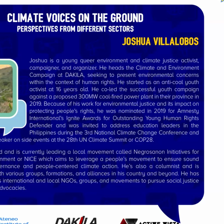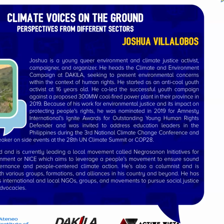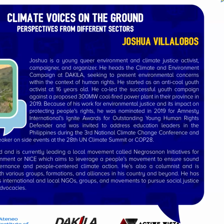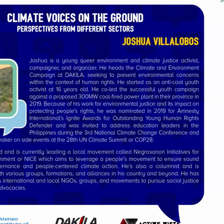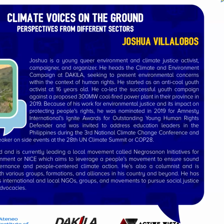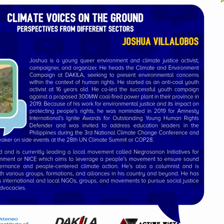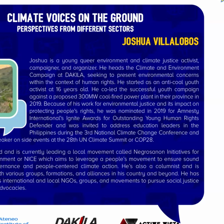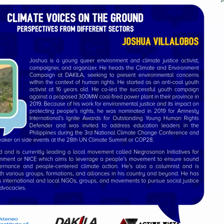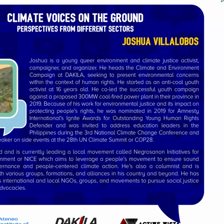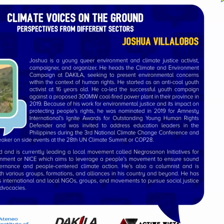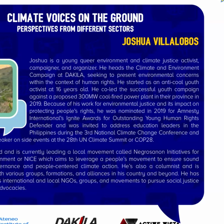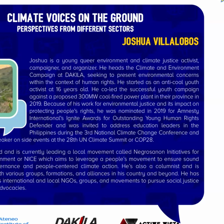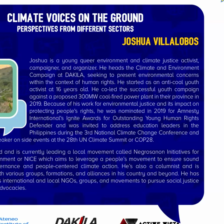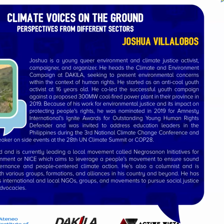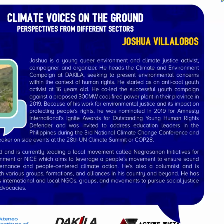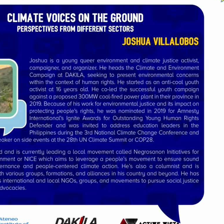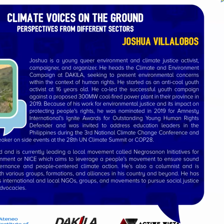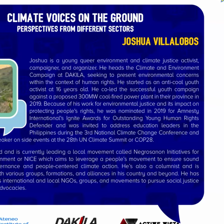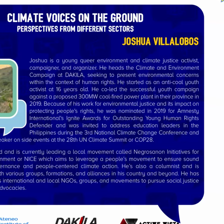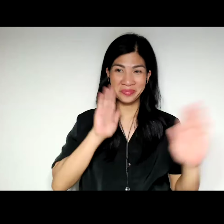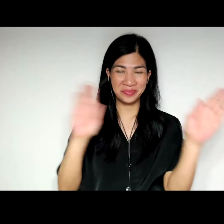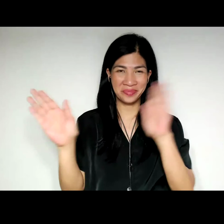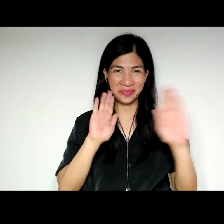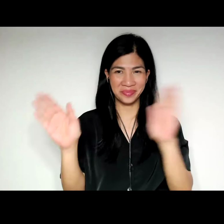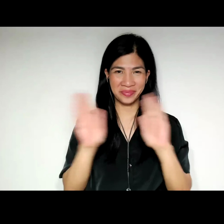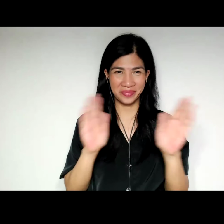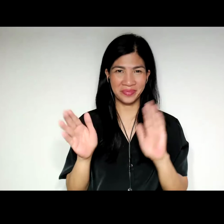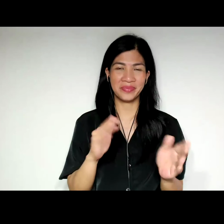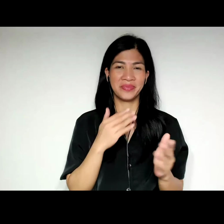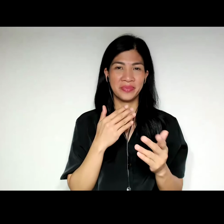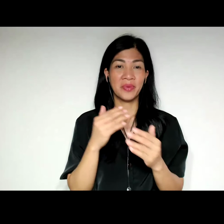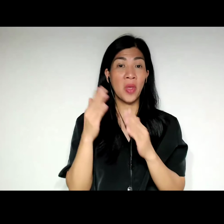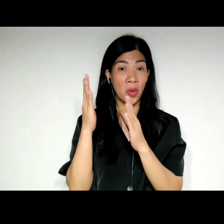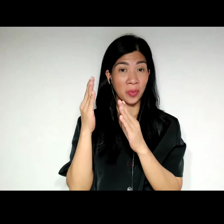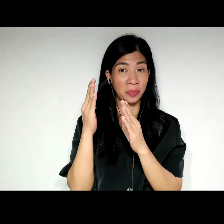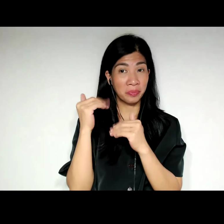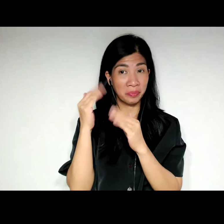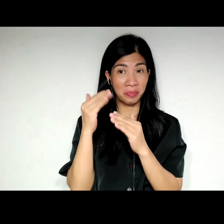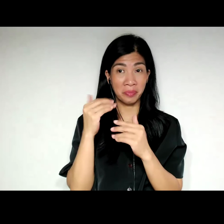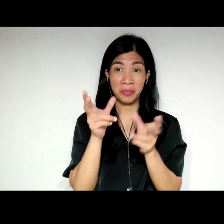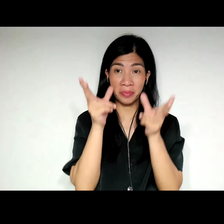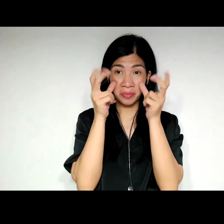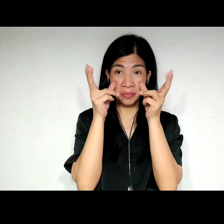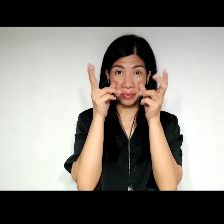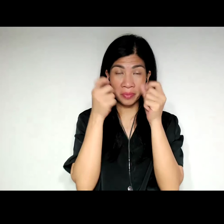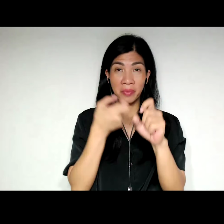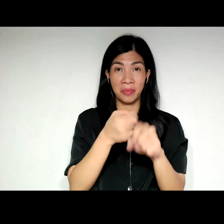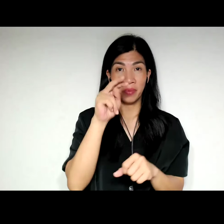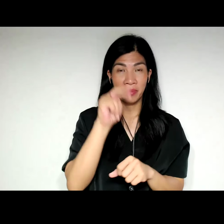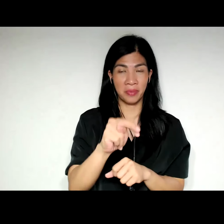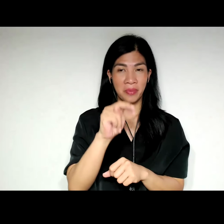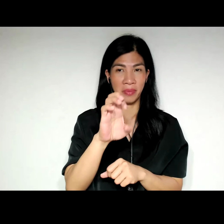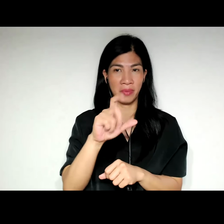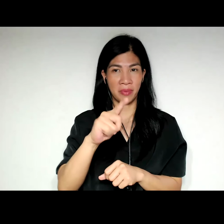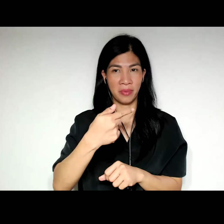floor is yours. Hello, everyone. Good afternoon. I hope that you can hear me well. Hello from Negros Occidental,